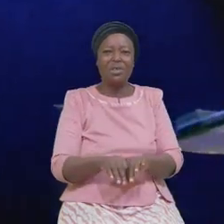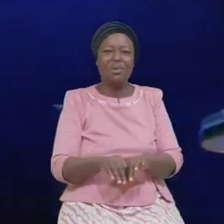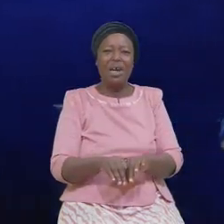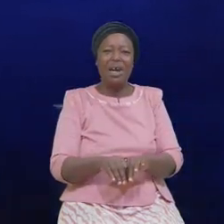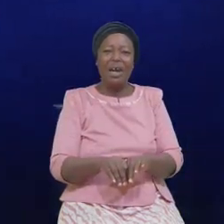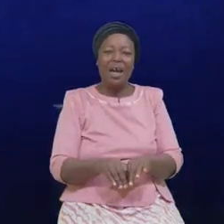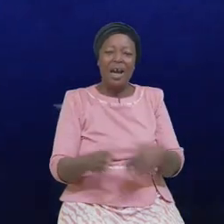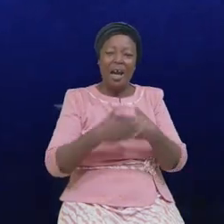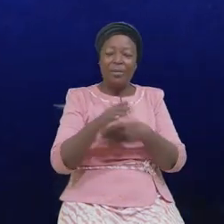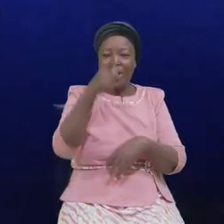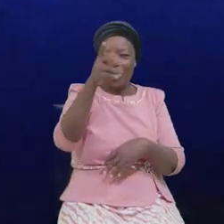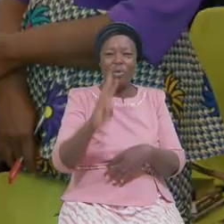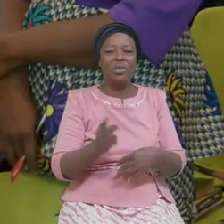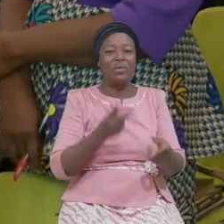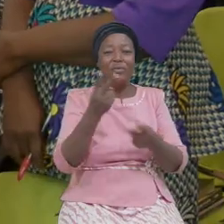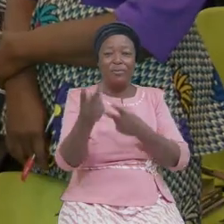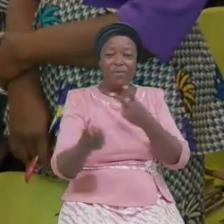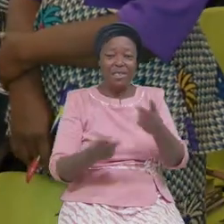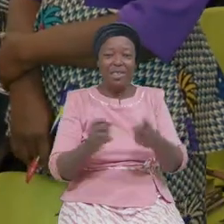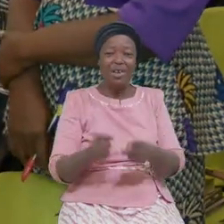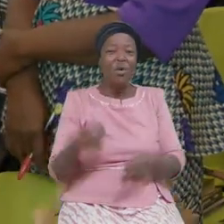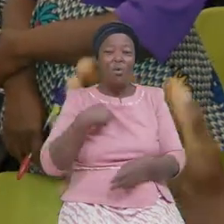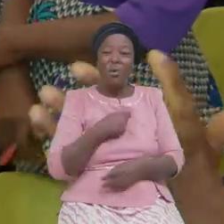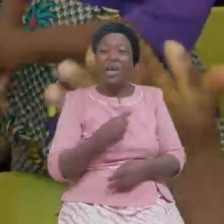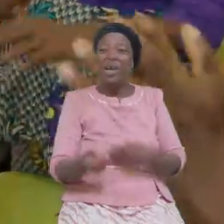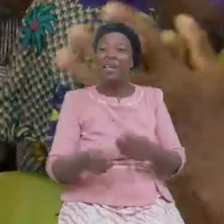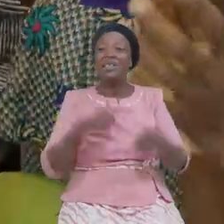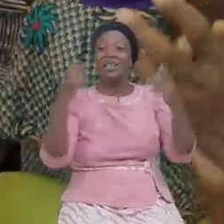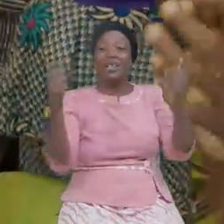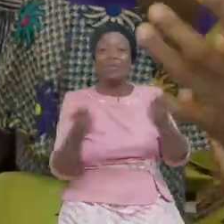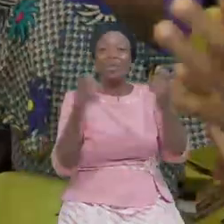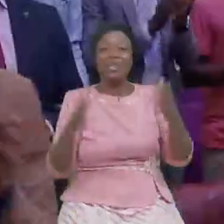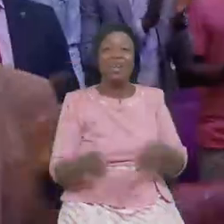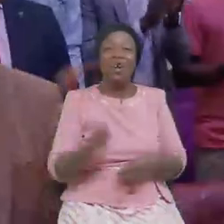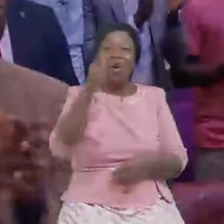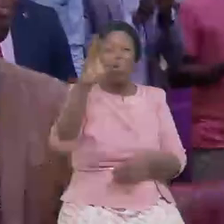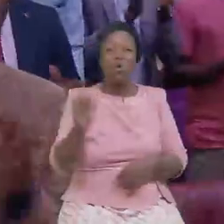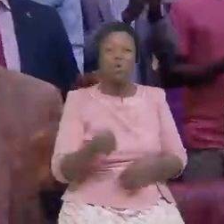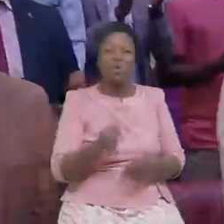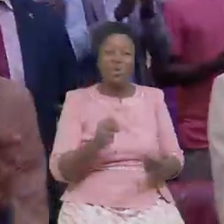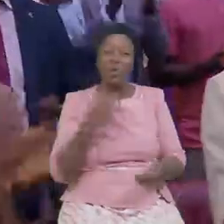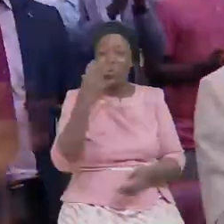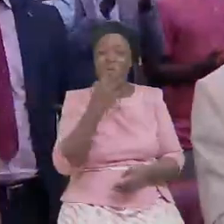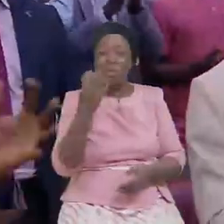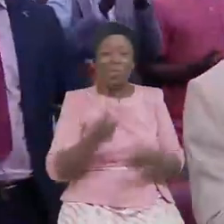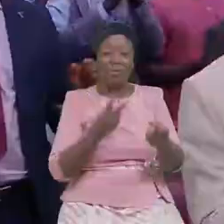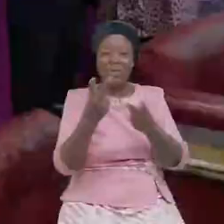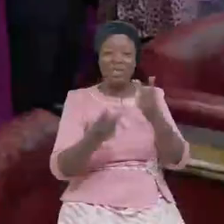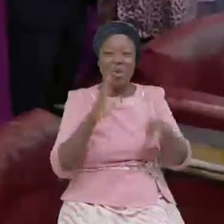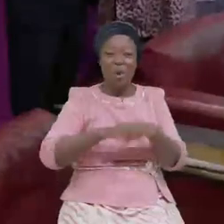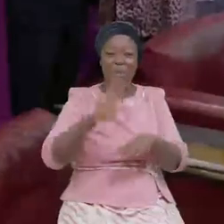celebrating God's glorious visitation upon your life, upon my